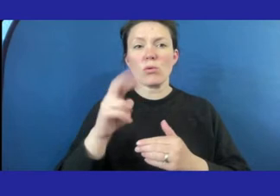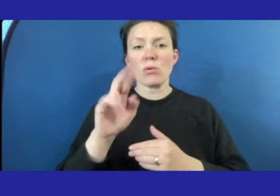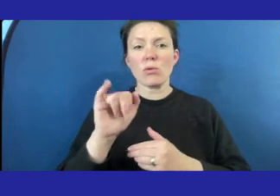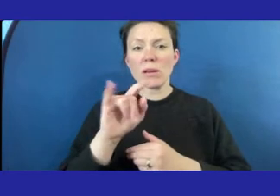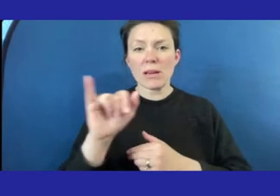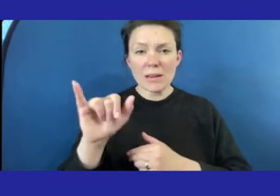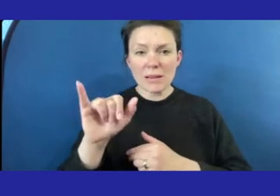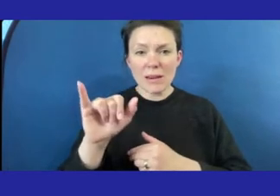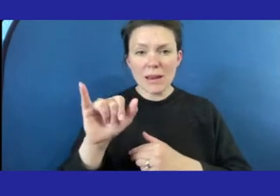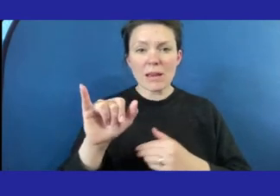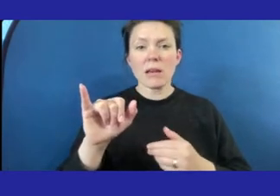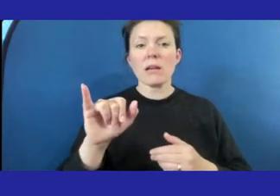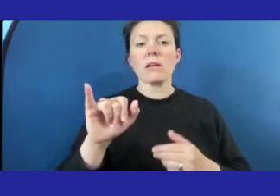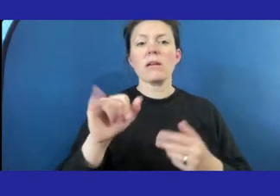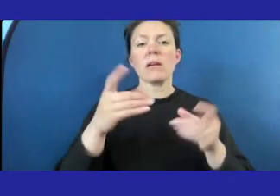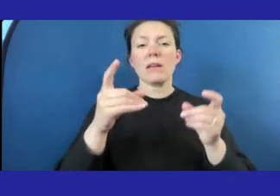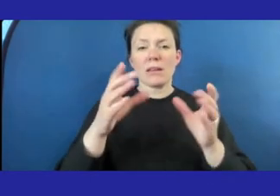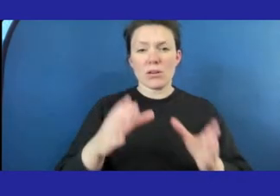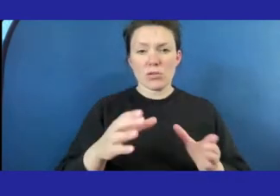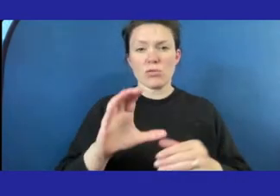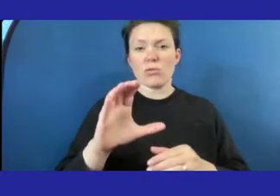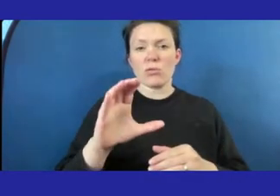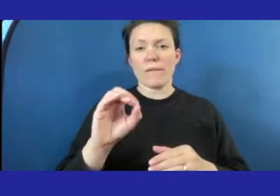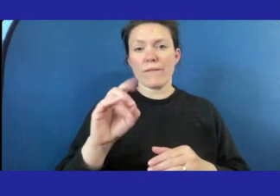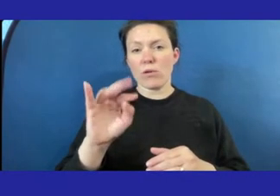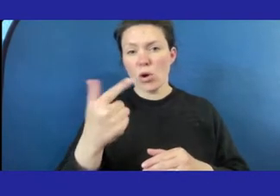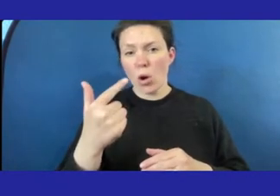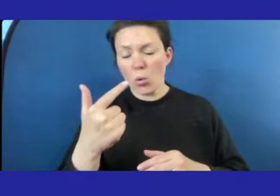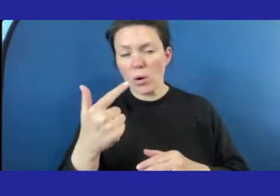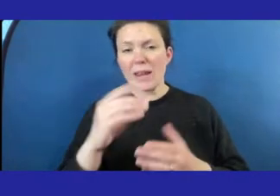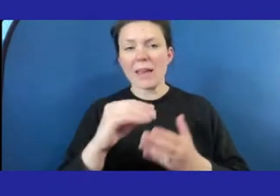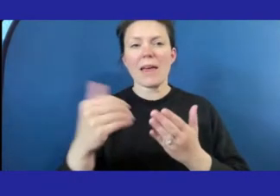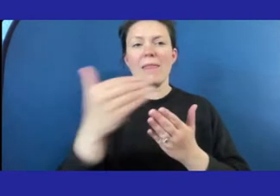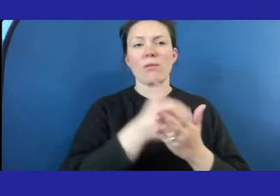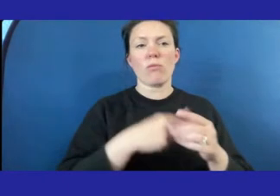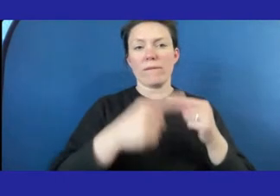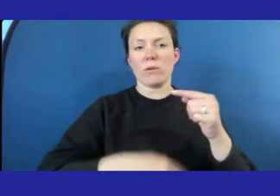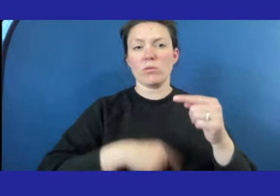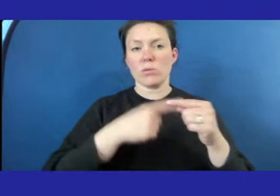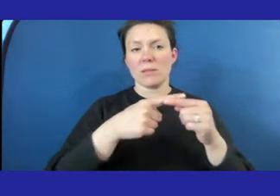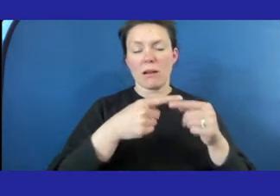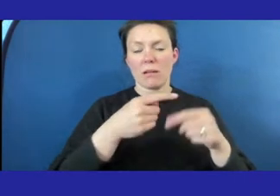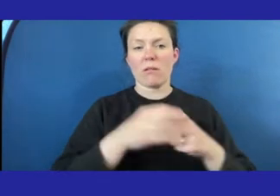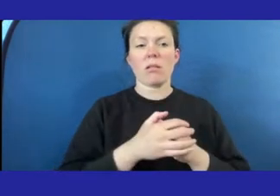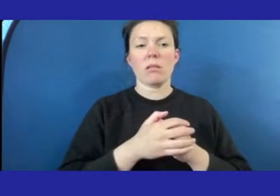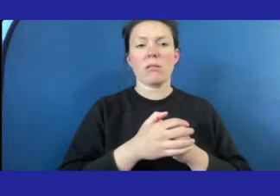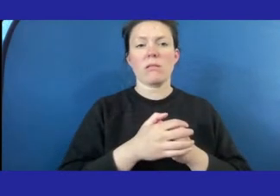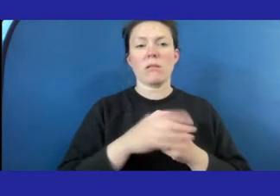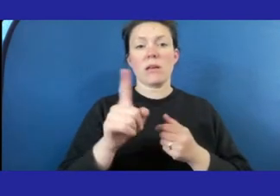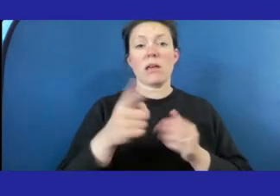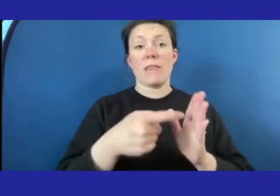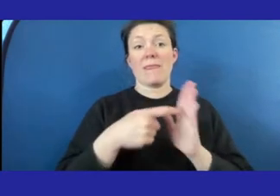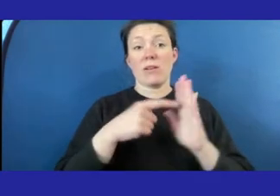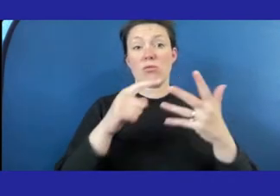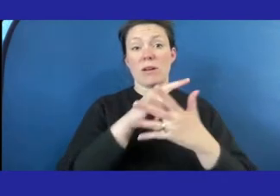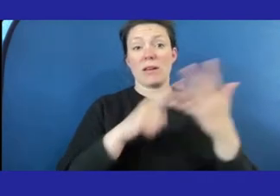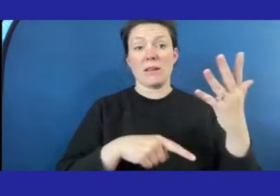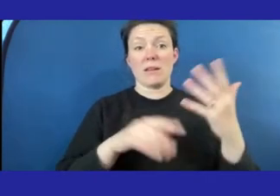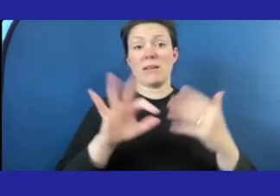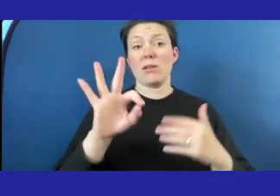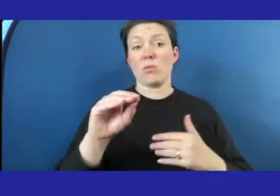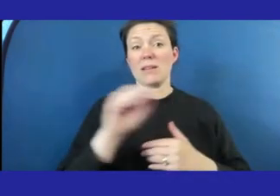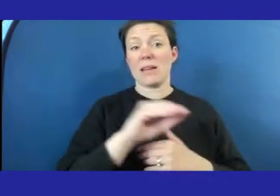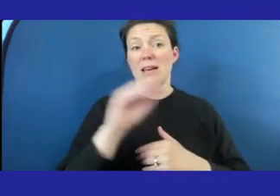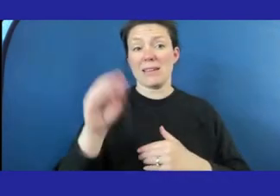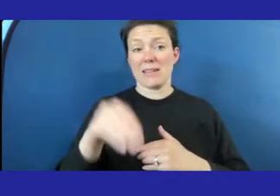IT, as well as a director from our revenue cycle. The substantive criteria was